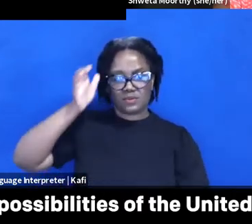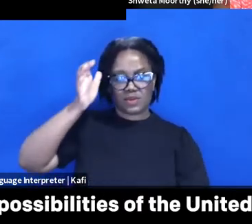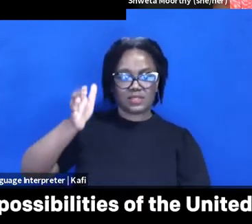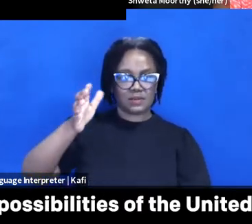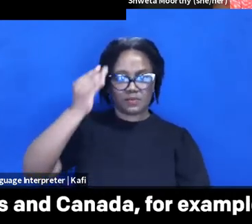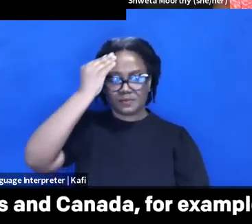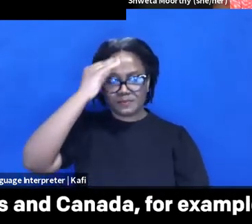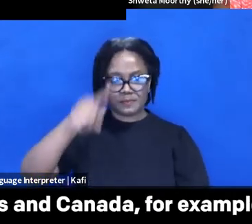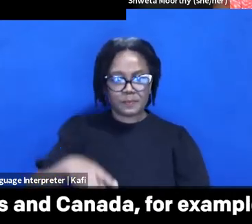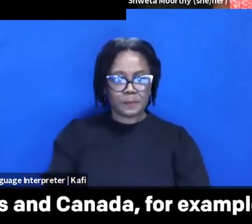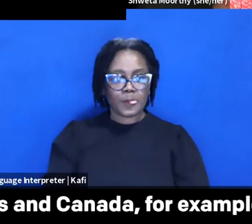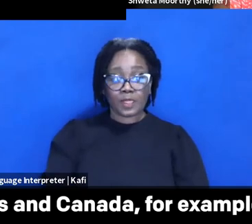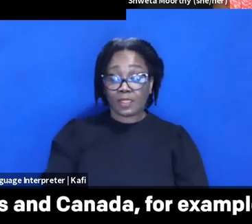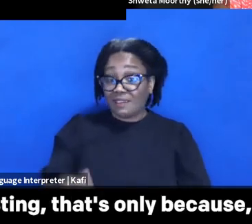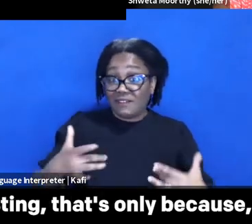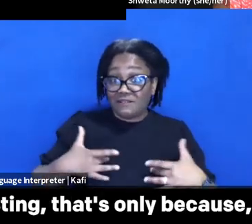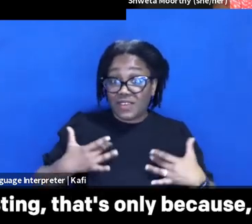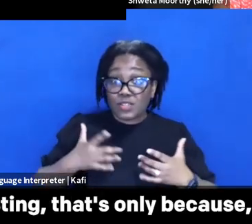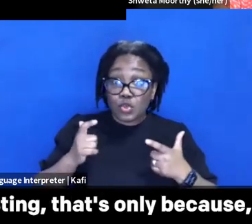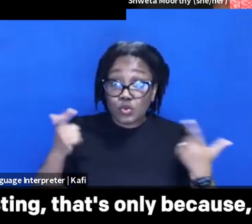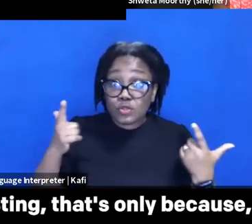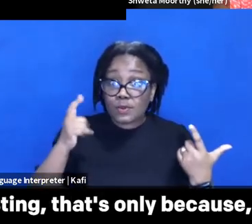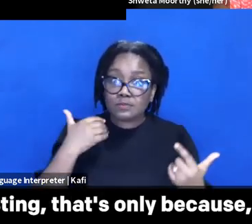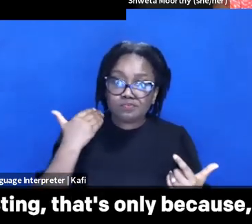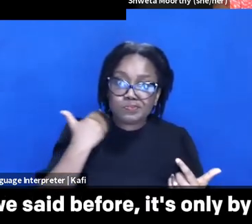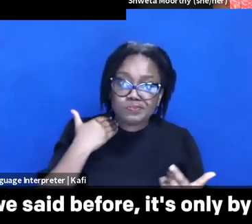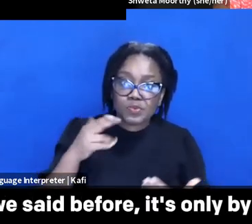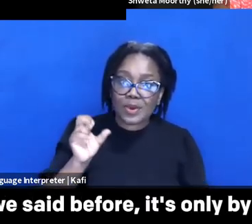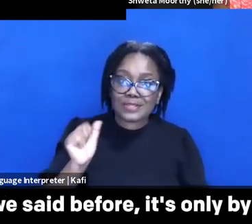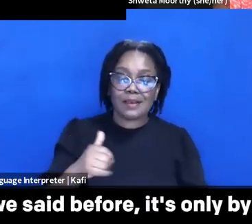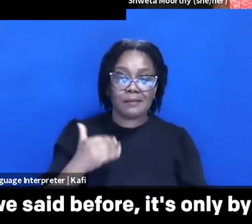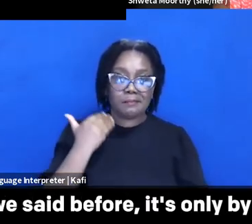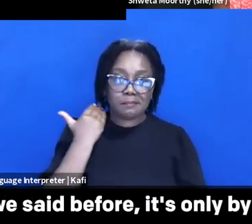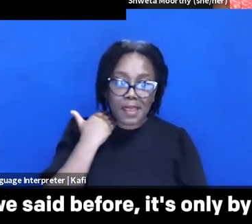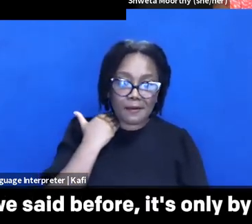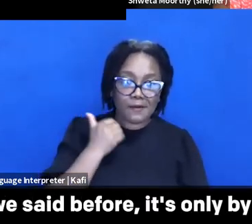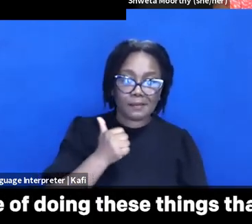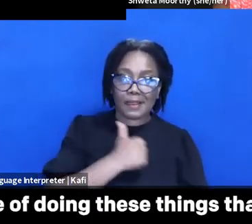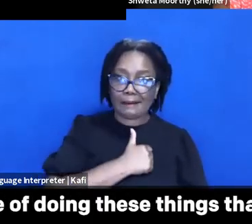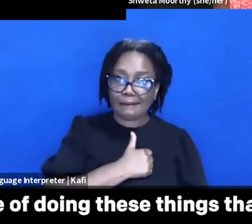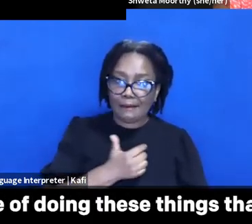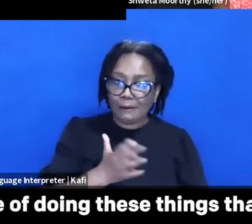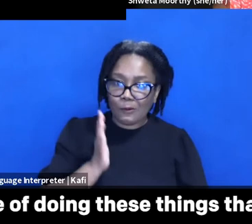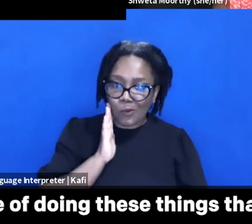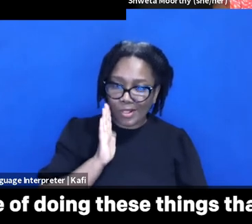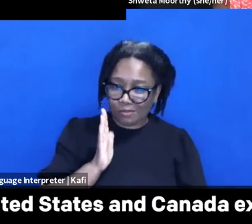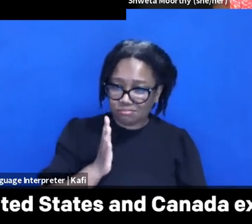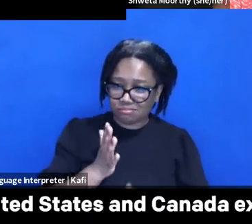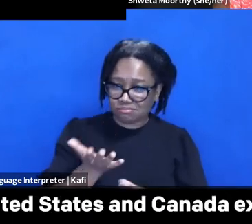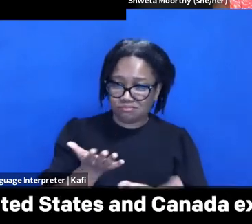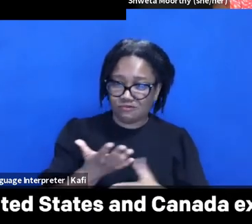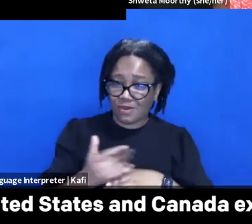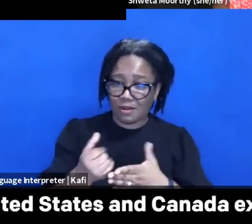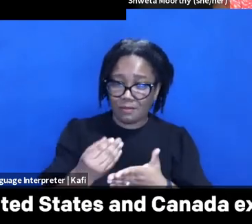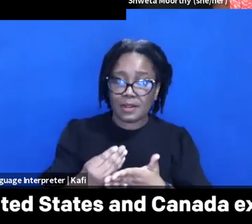possibilities of the United States and Canada, for example, existing, that's only because, as we said before, it's only by virtue of doing these things that the United